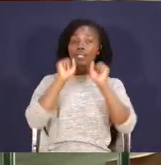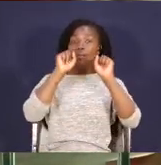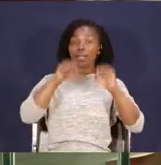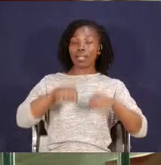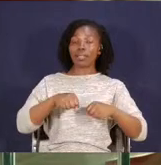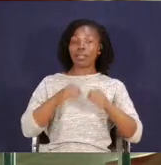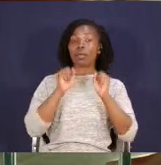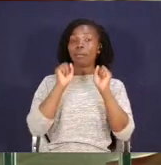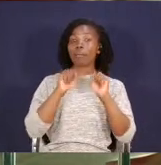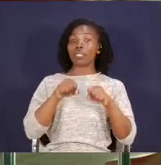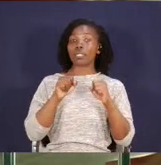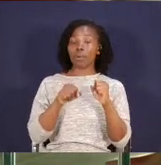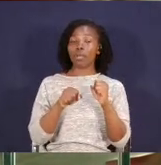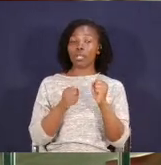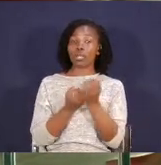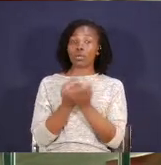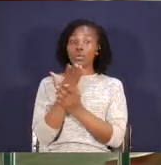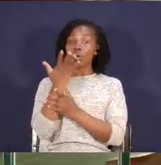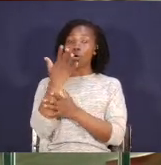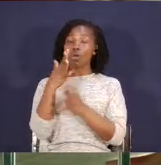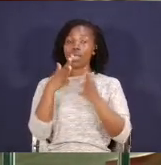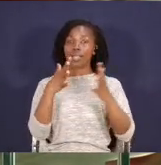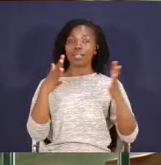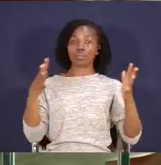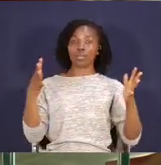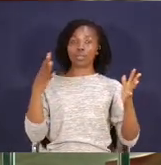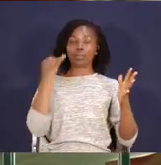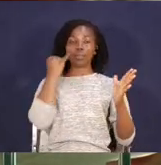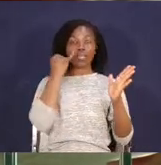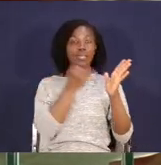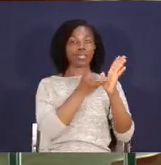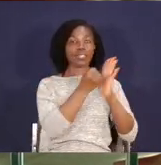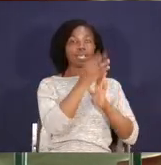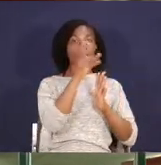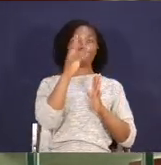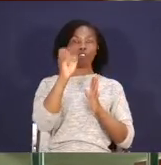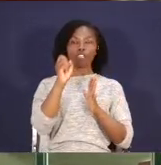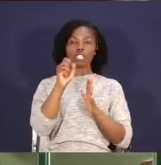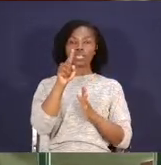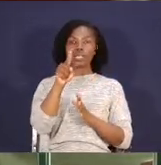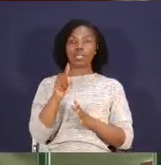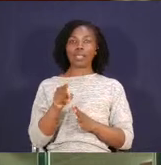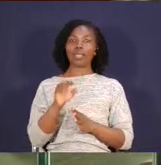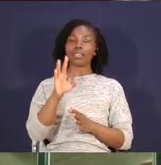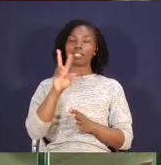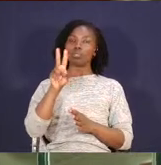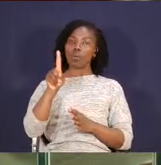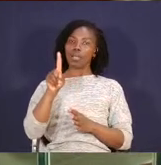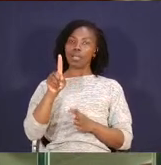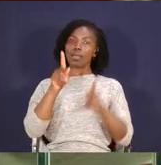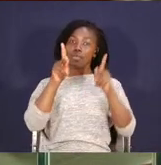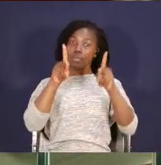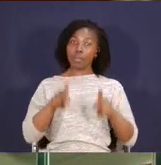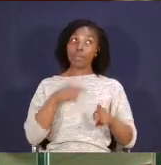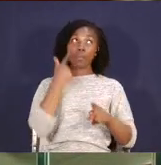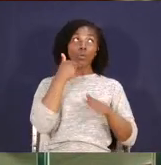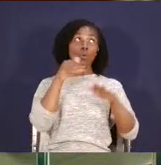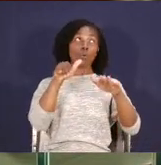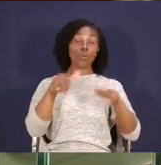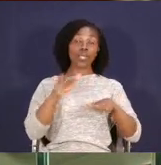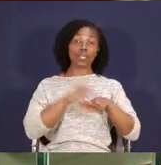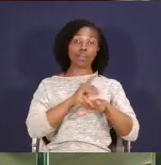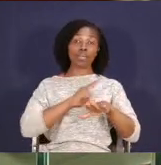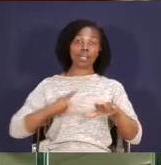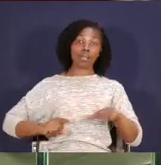actually thrive. In Isaiah 40:31, we are supposed to have wings, isn't it? It says, they that wait upon the Lord, they shall do what? They